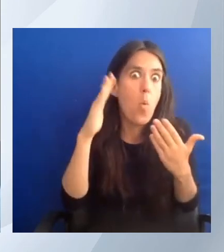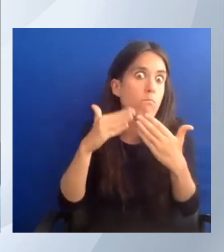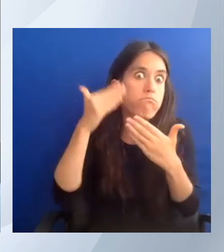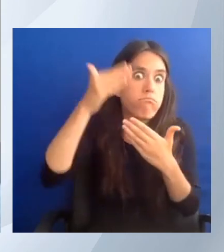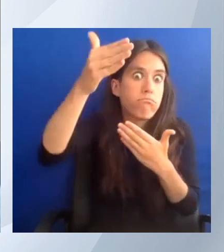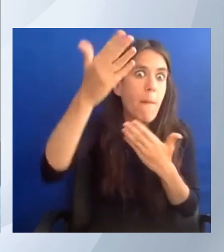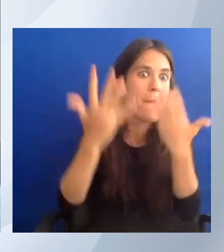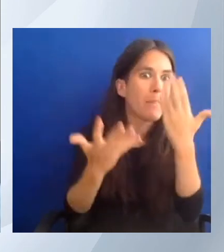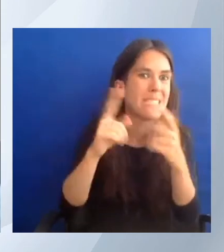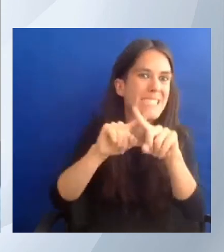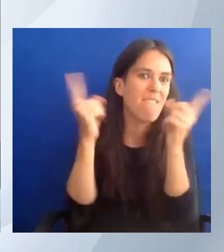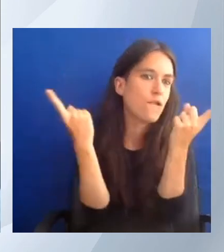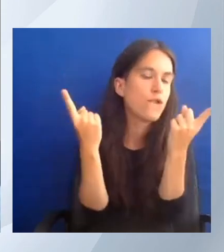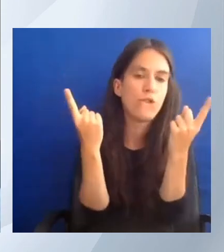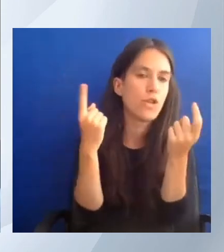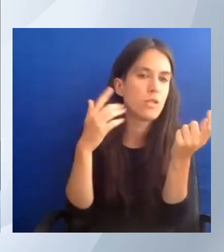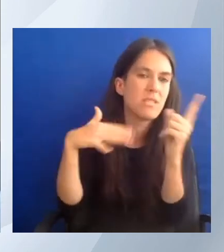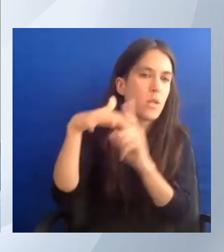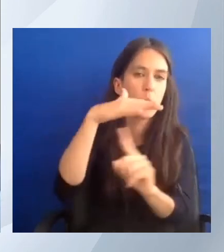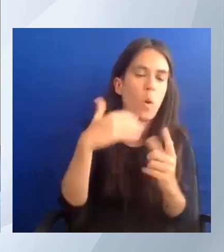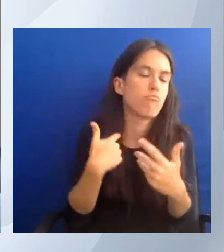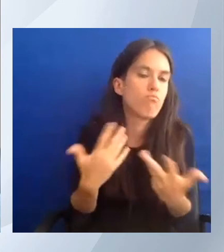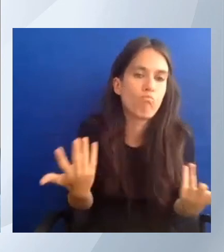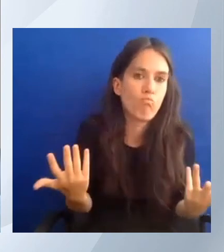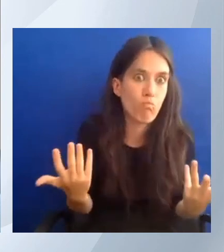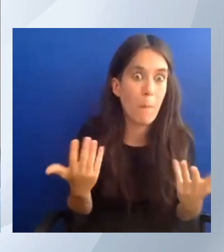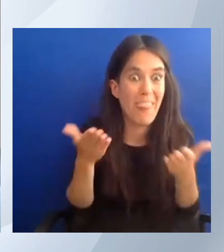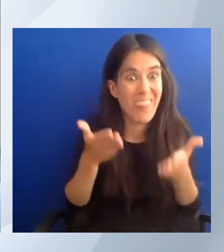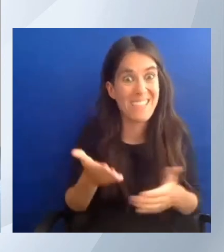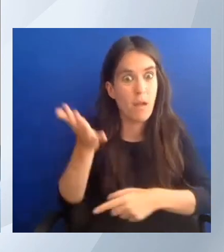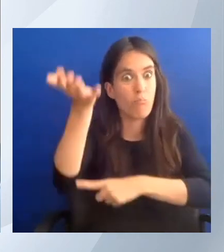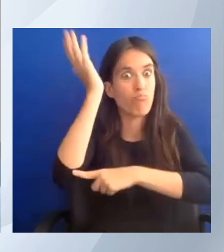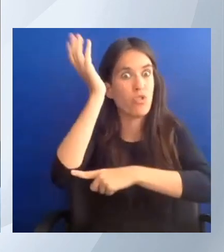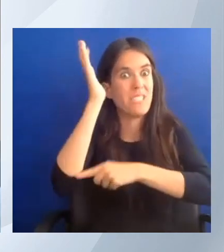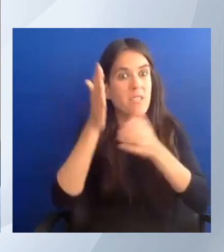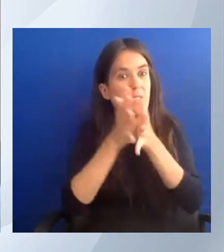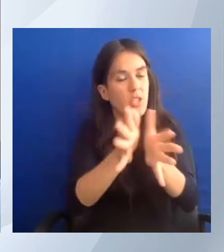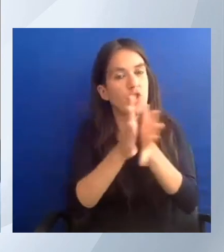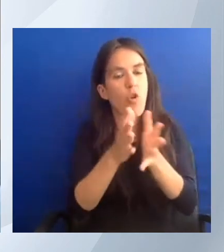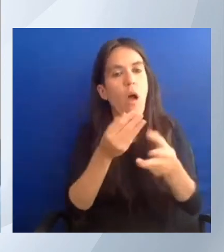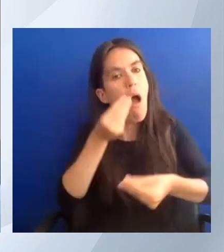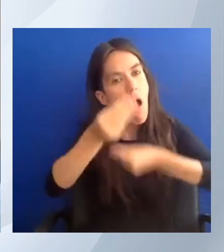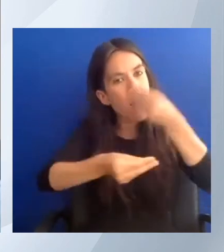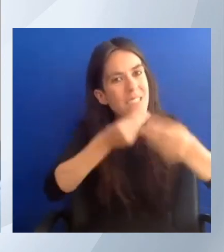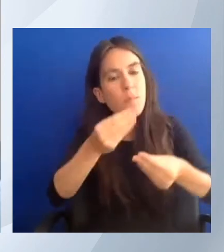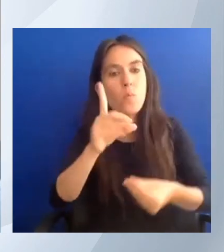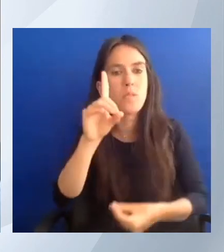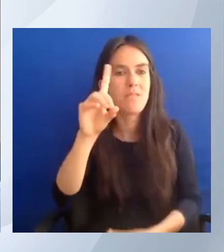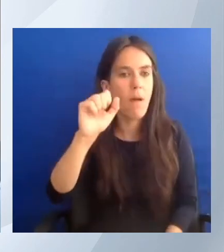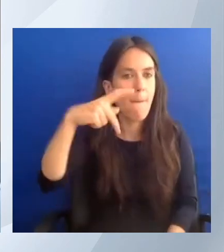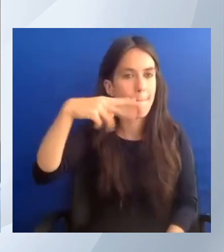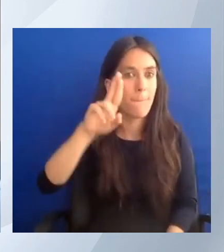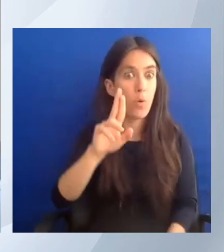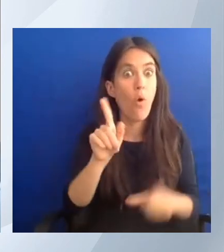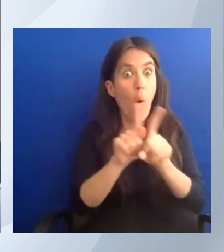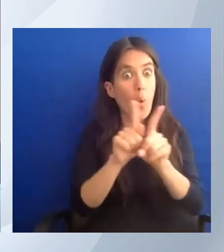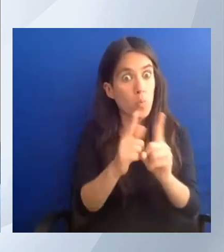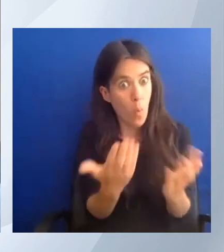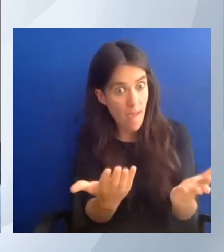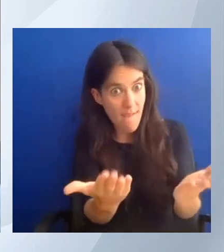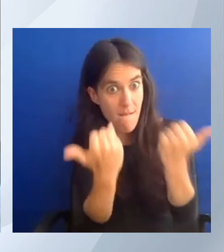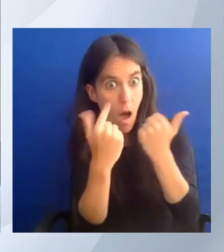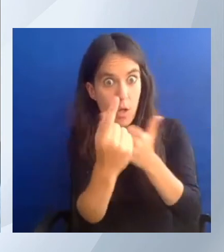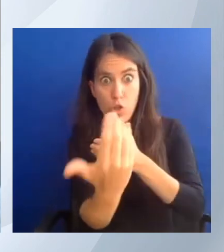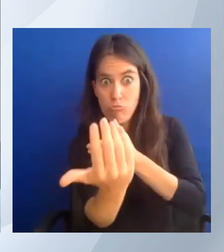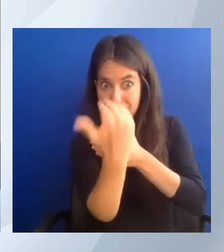So by this presentation, not only I'm telling you about what is Dapr, but I'm also inviting you to take part in